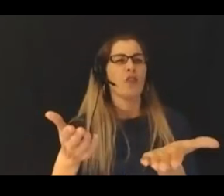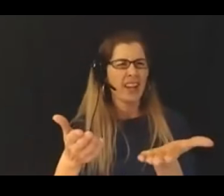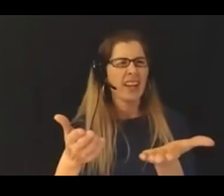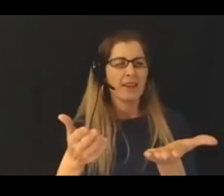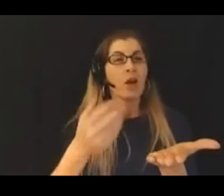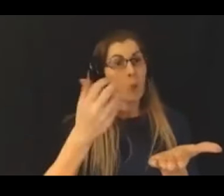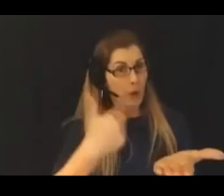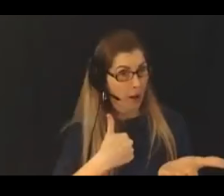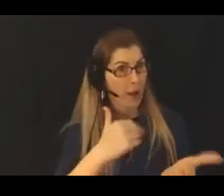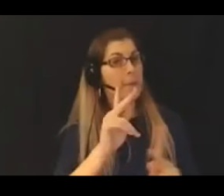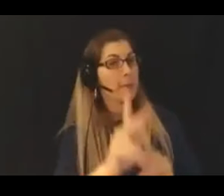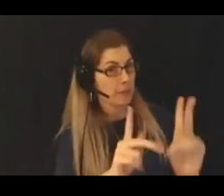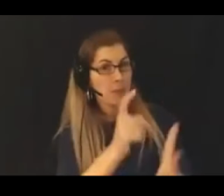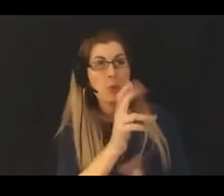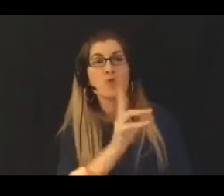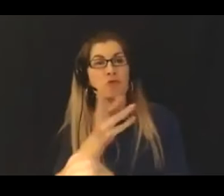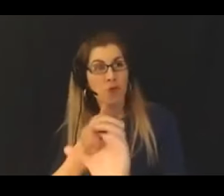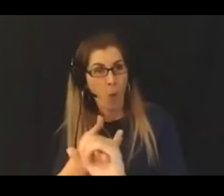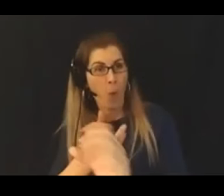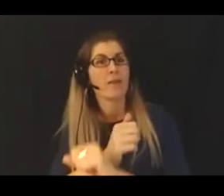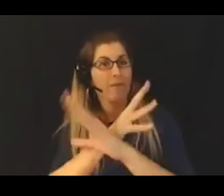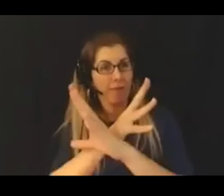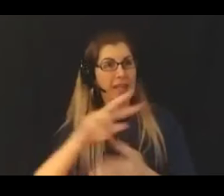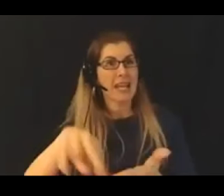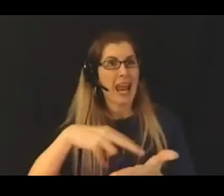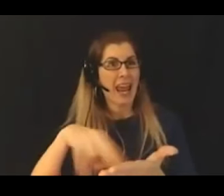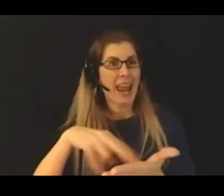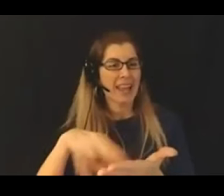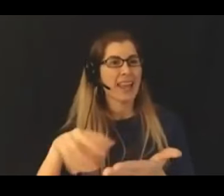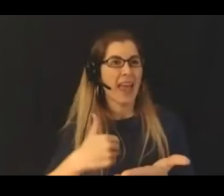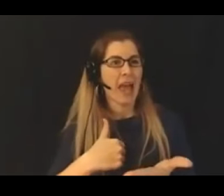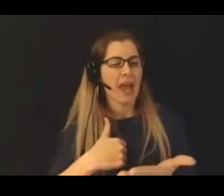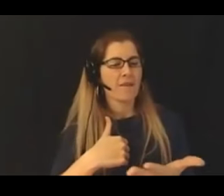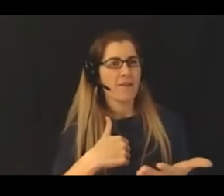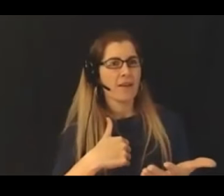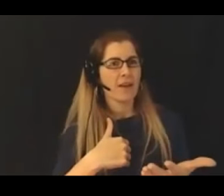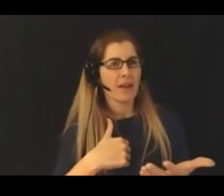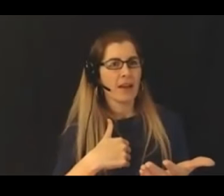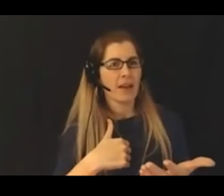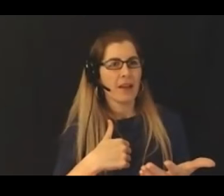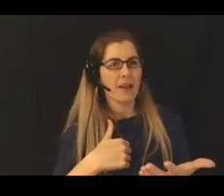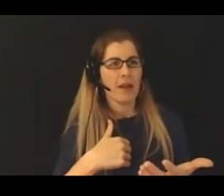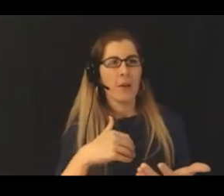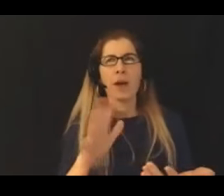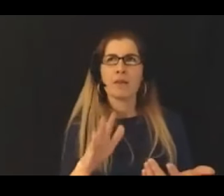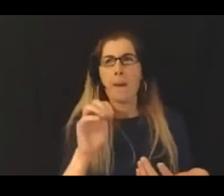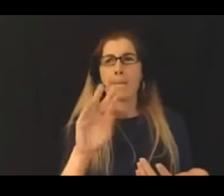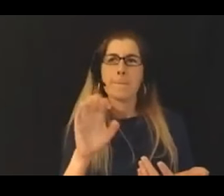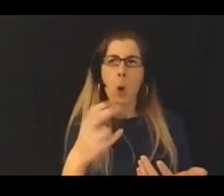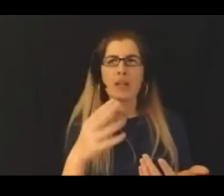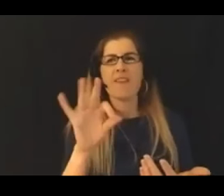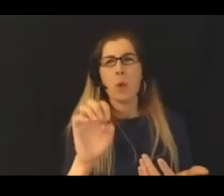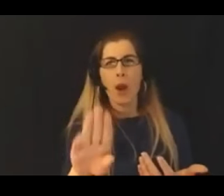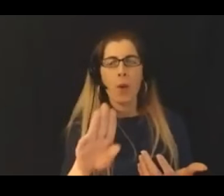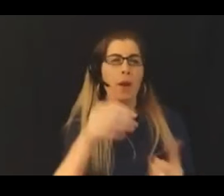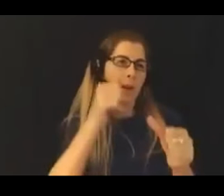of people. And then everything all of a sudden was, you know, February, March happened, and we were all just